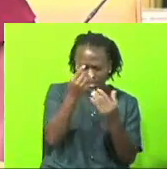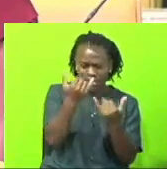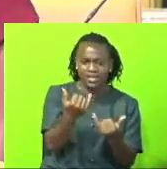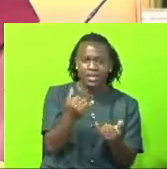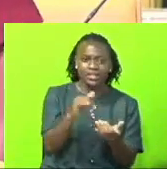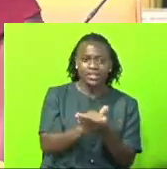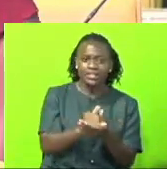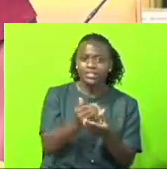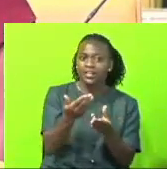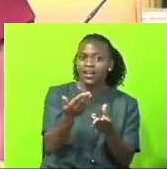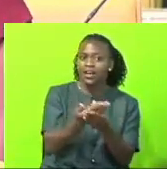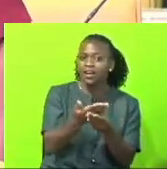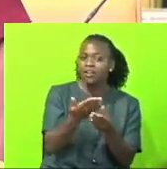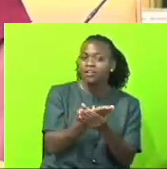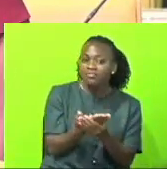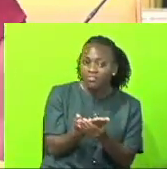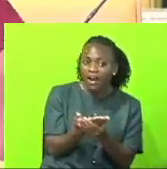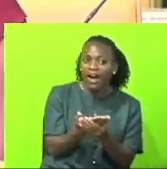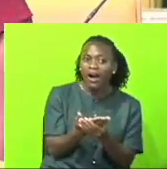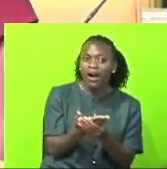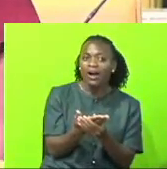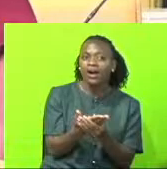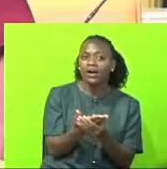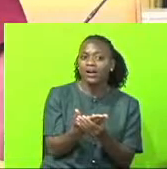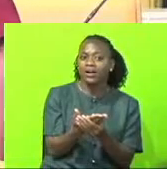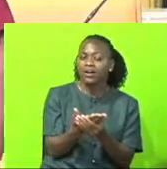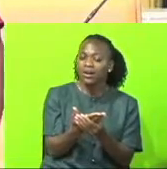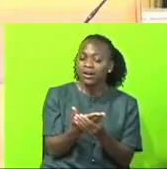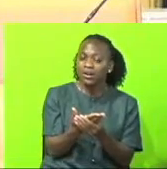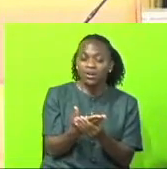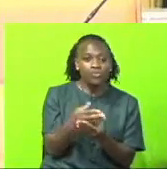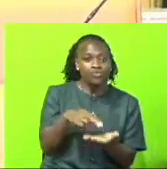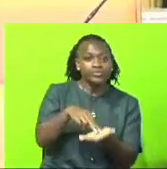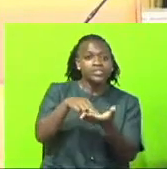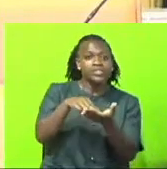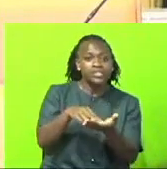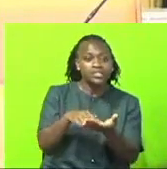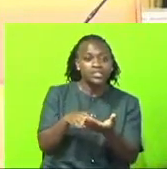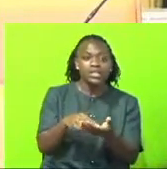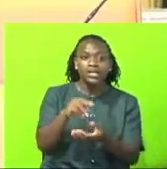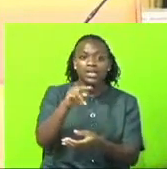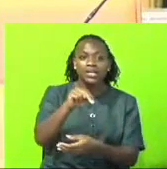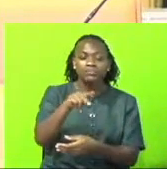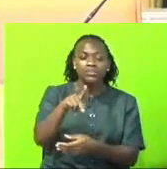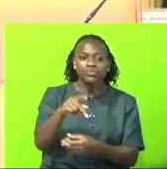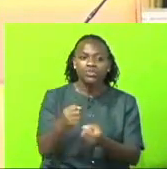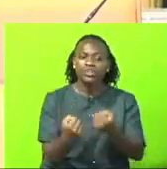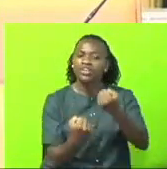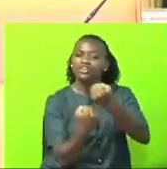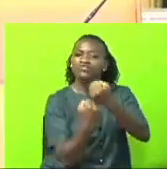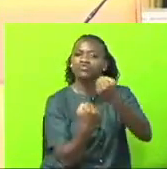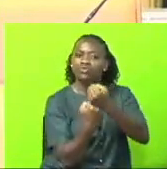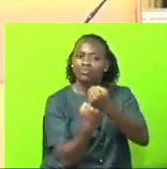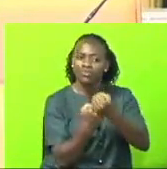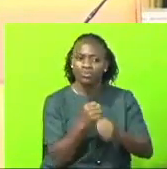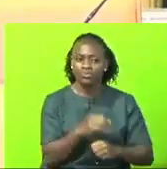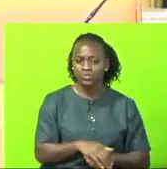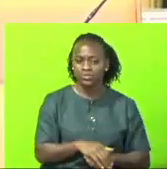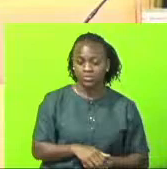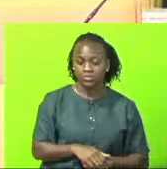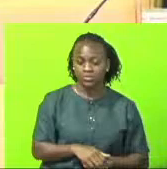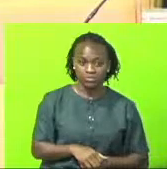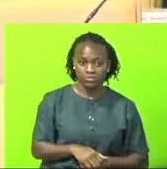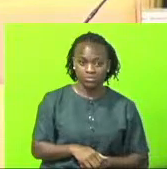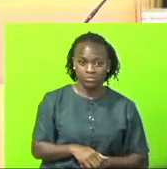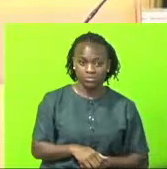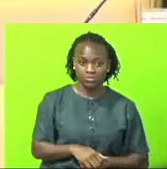on the ticket of the MPP and to be sponsored by the MPP? Because that constitutes joining properly so-called